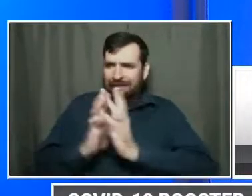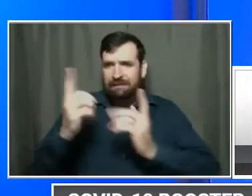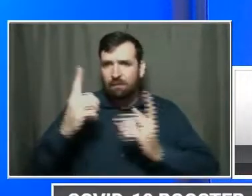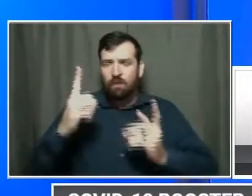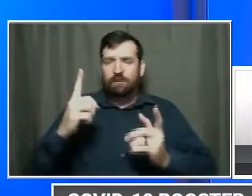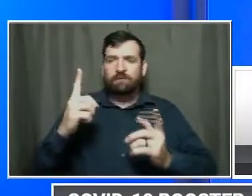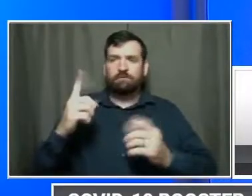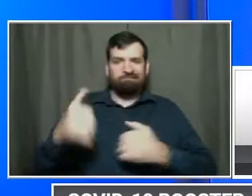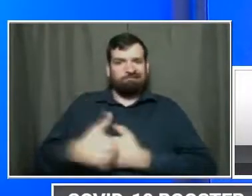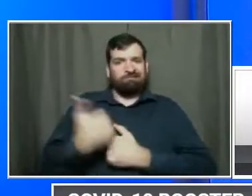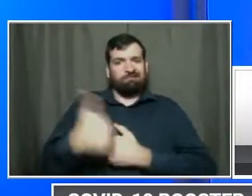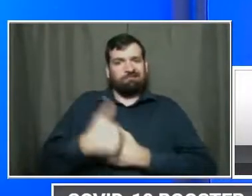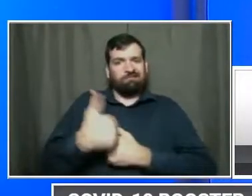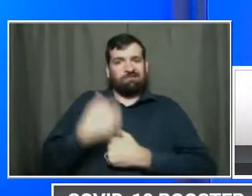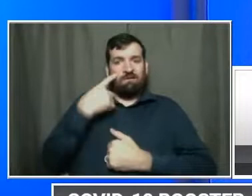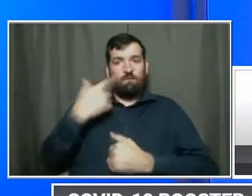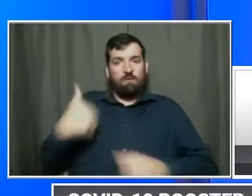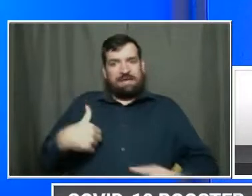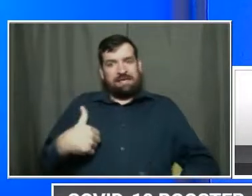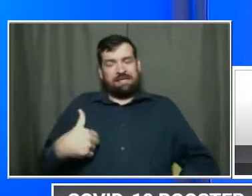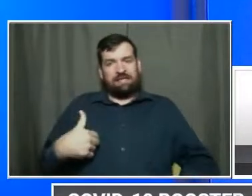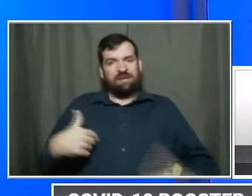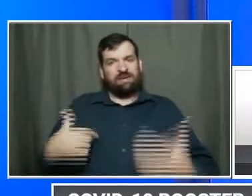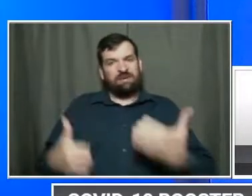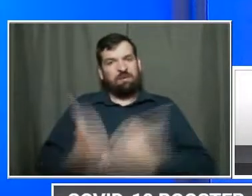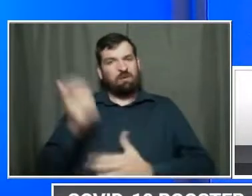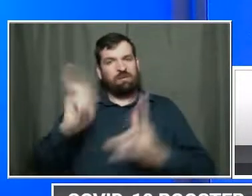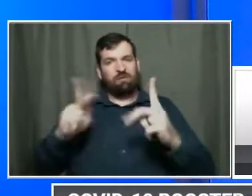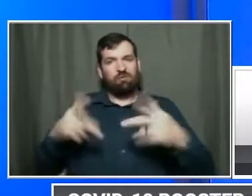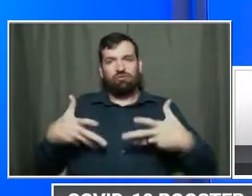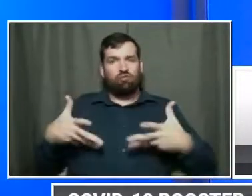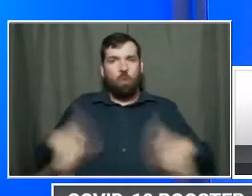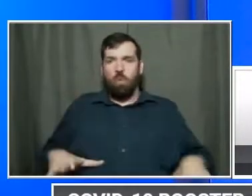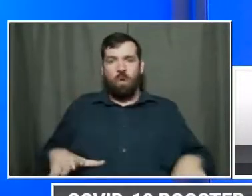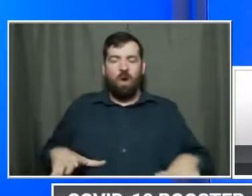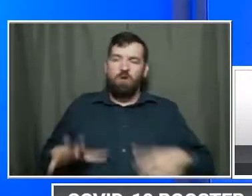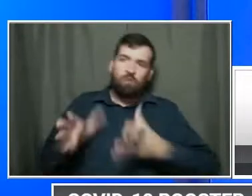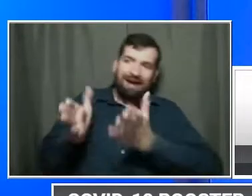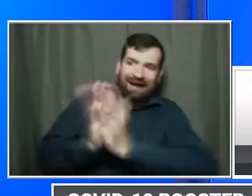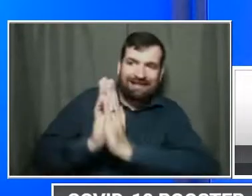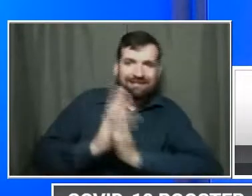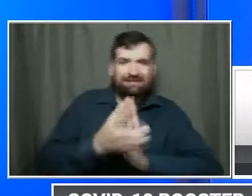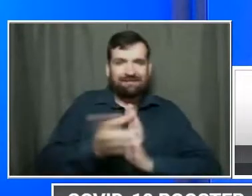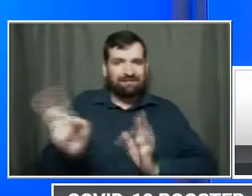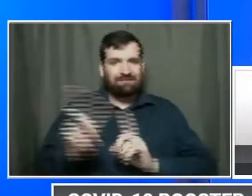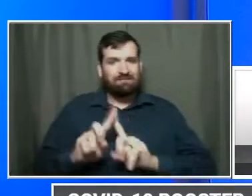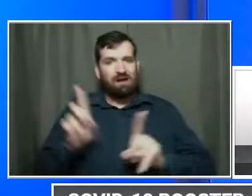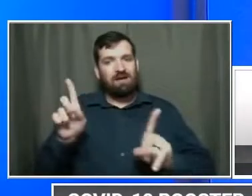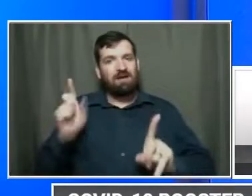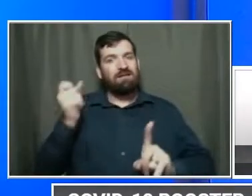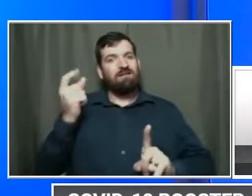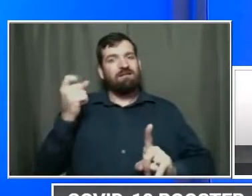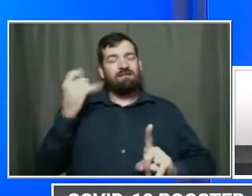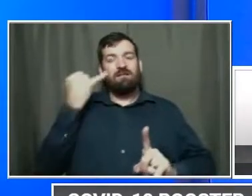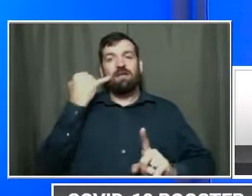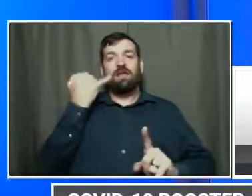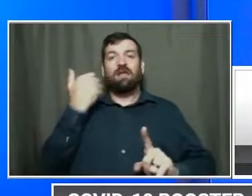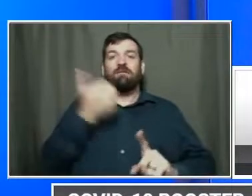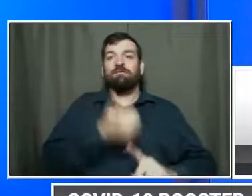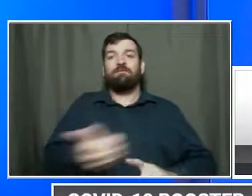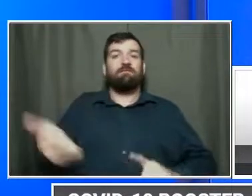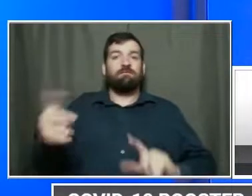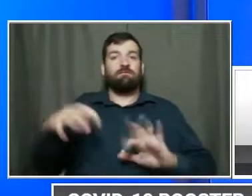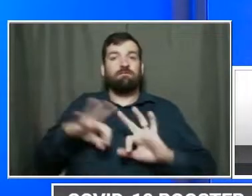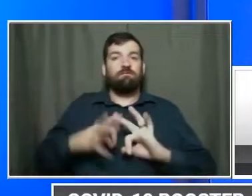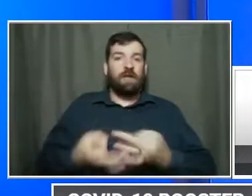for them, and most people just don't want to have other people do that. But if your family and friends want to